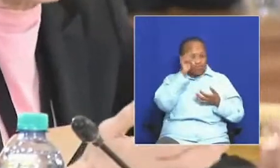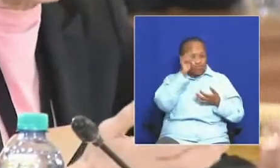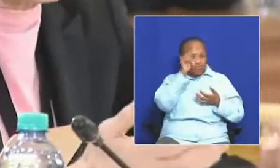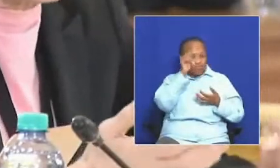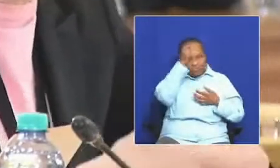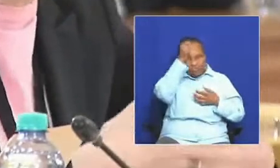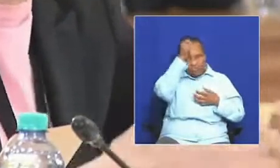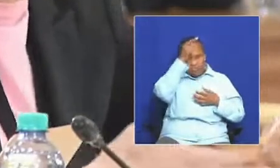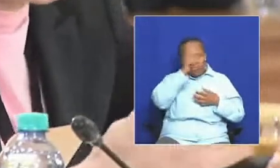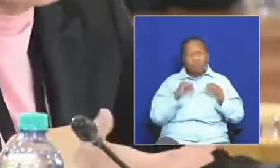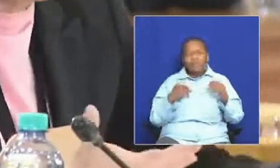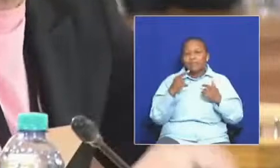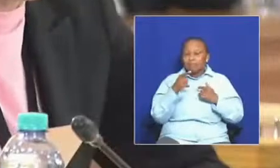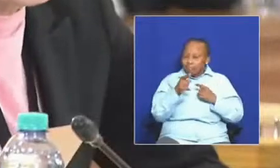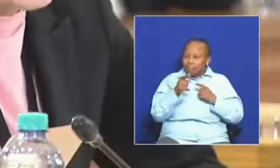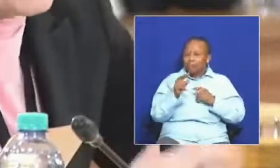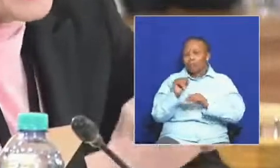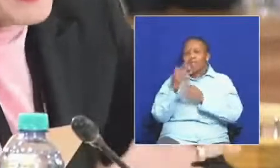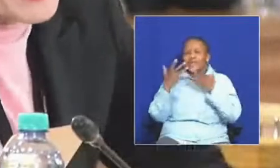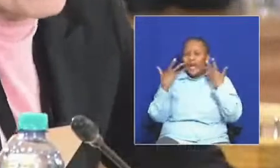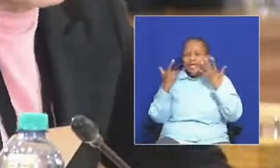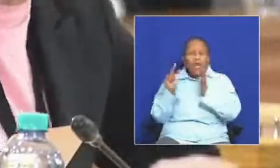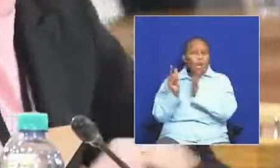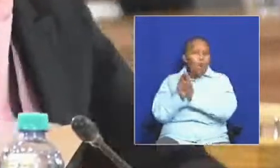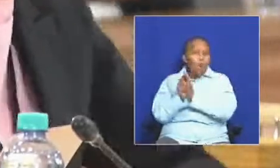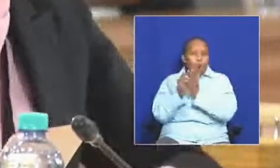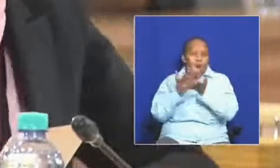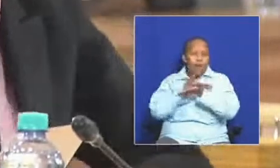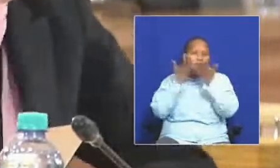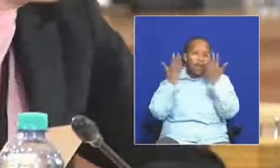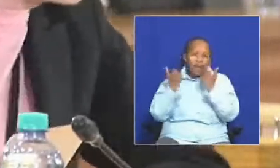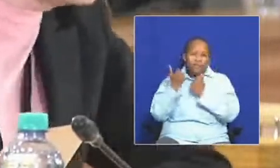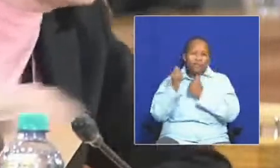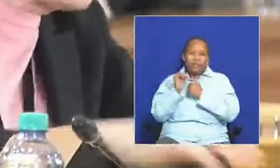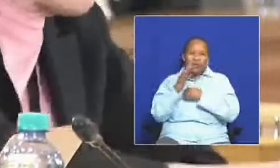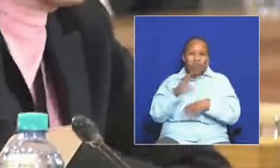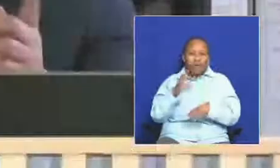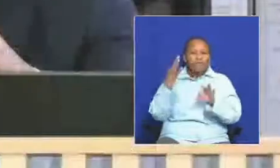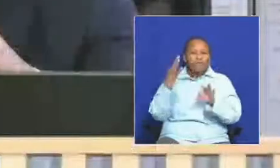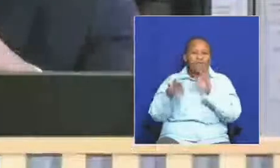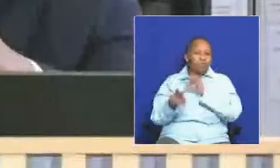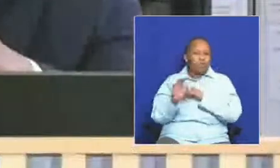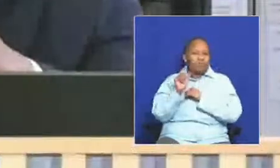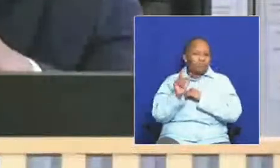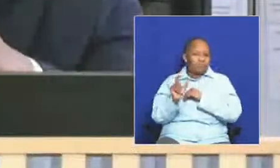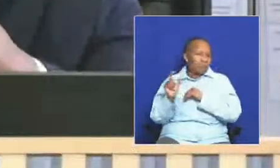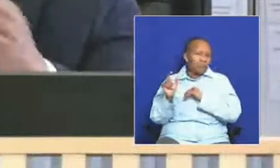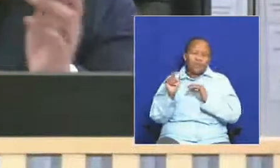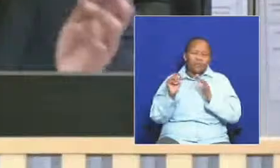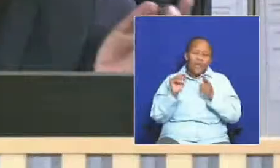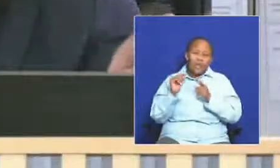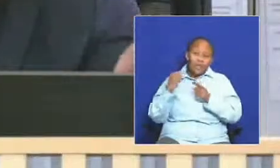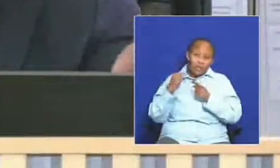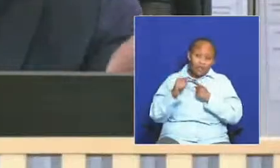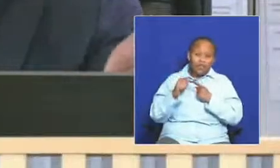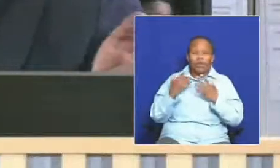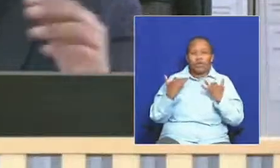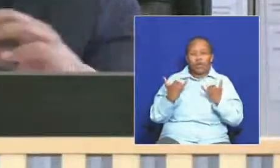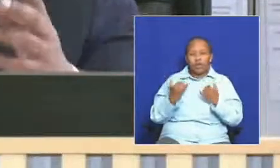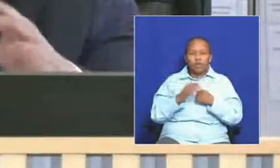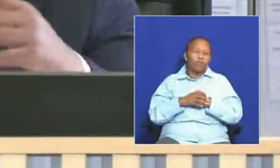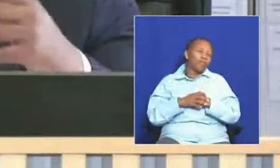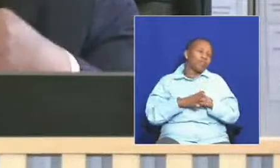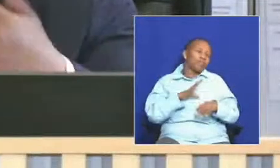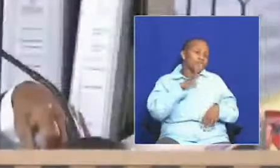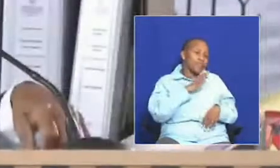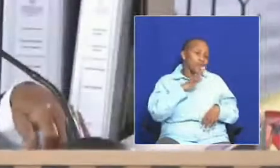to convey in very simple terms to you at this point. Thank you, may we leave it between you and Ms.